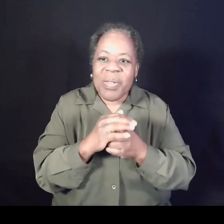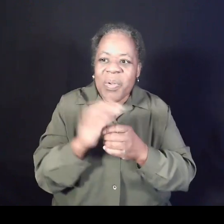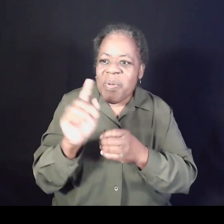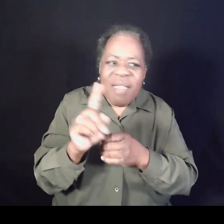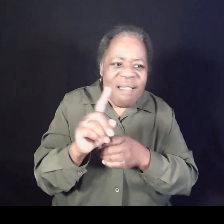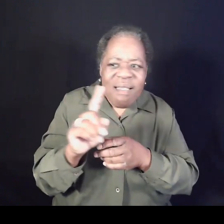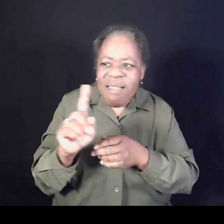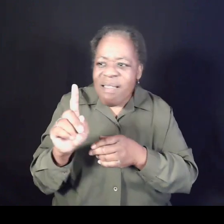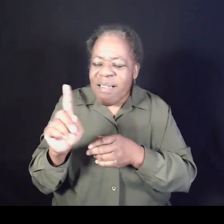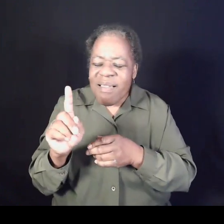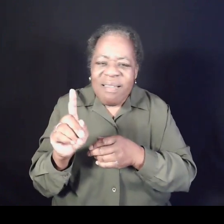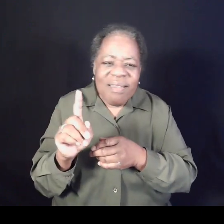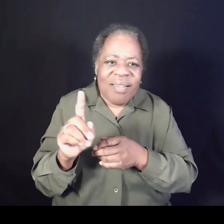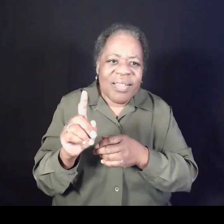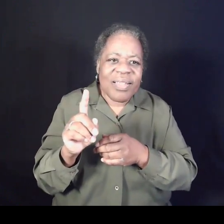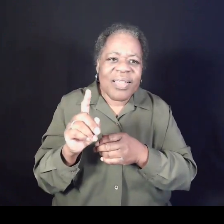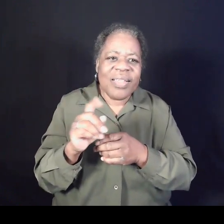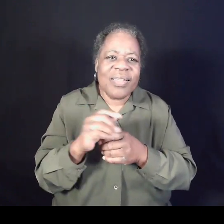series.